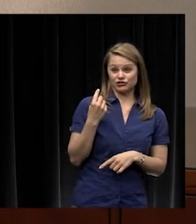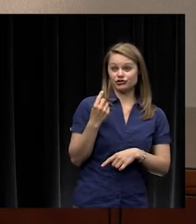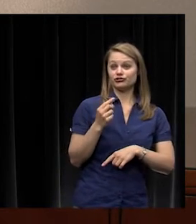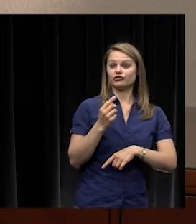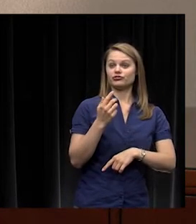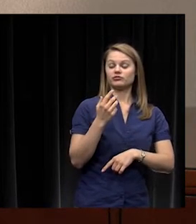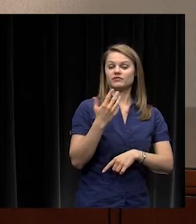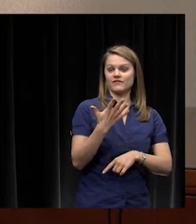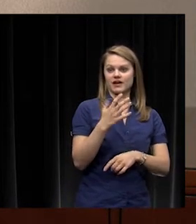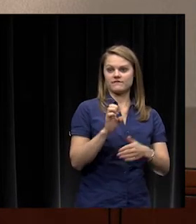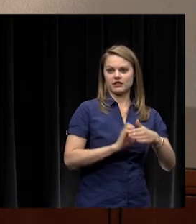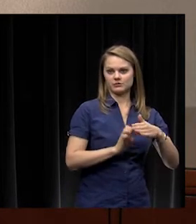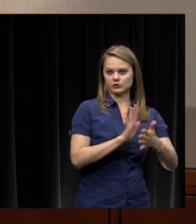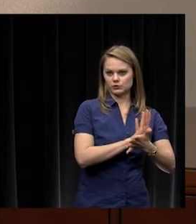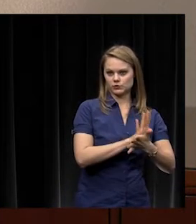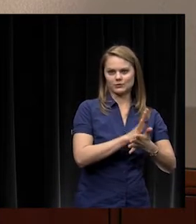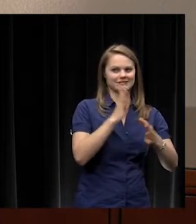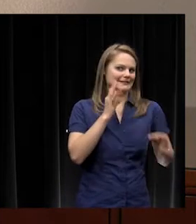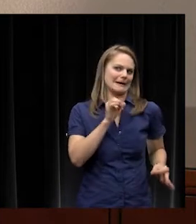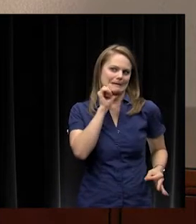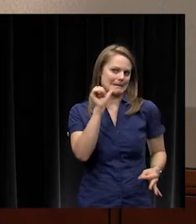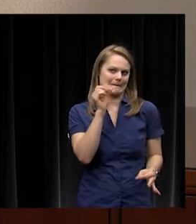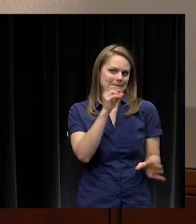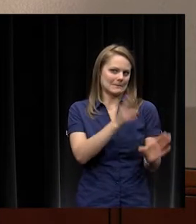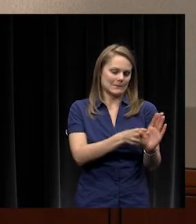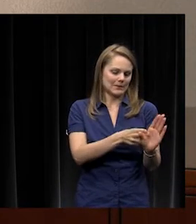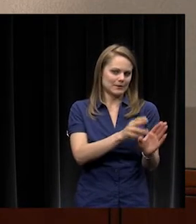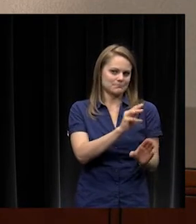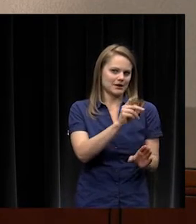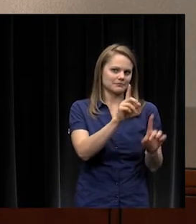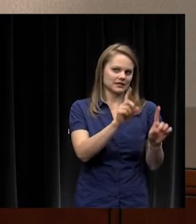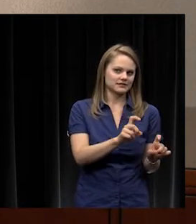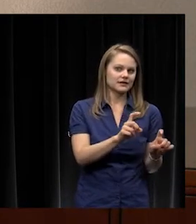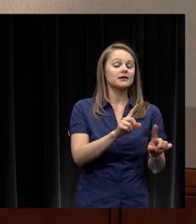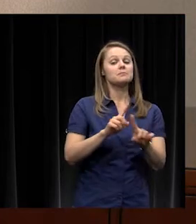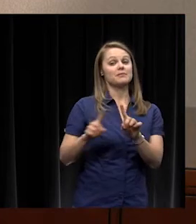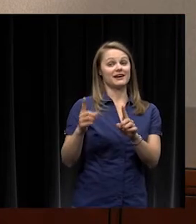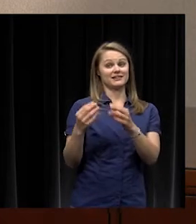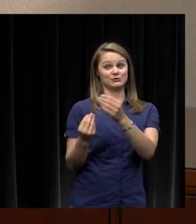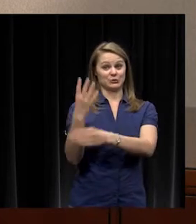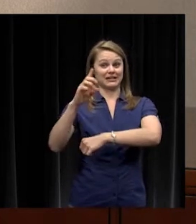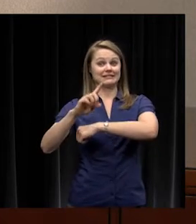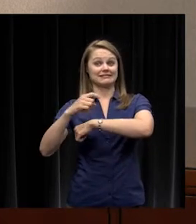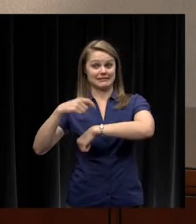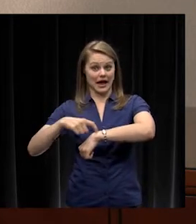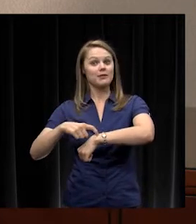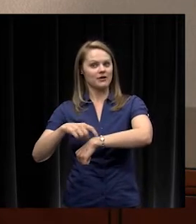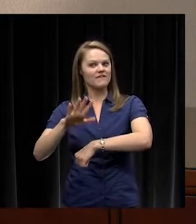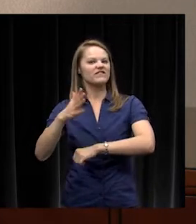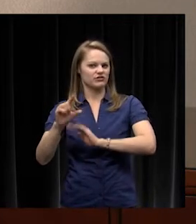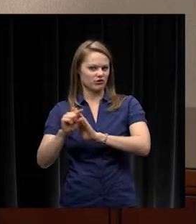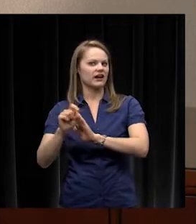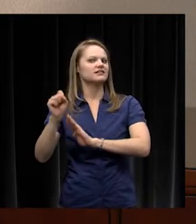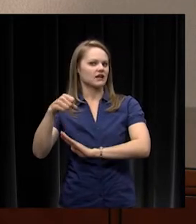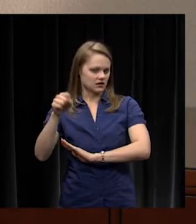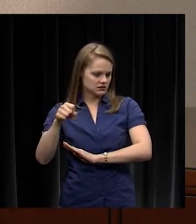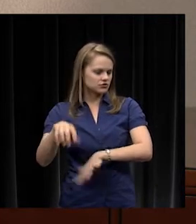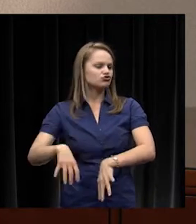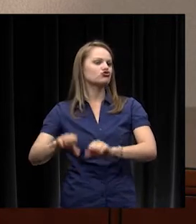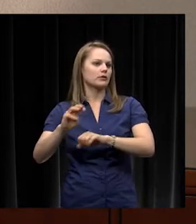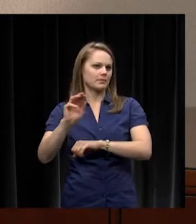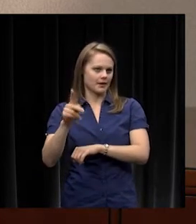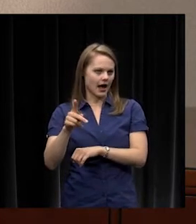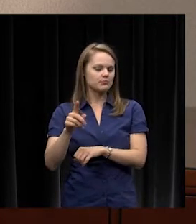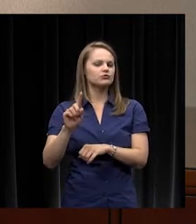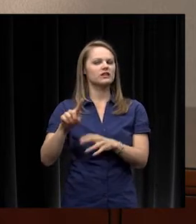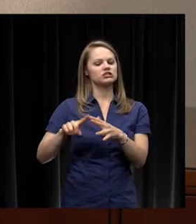pilot, after talking to their colleagues at this springtime, did have their fifth graders take the MAP. Okay. So they kind of have gently onboarded